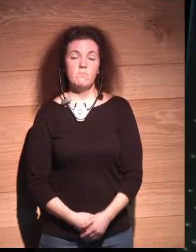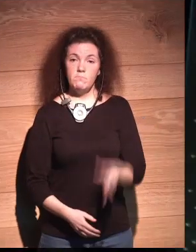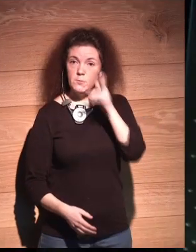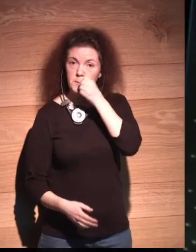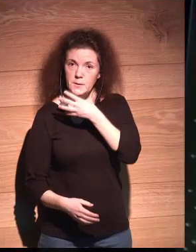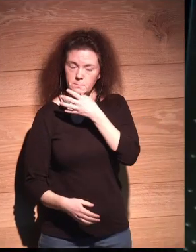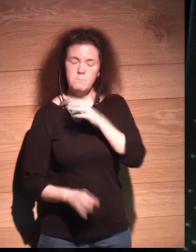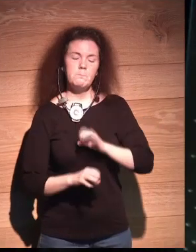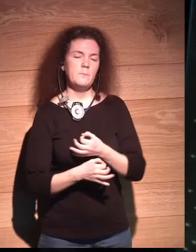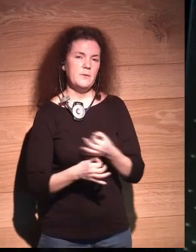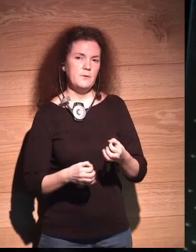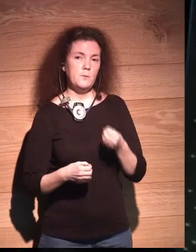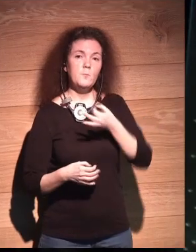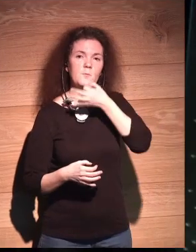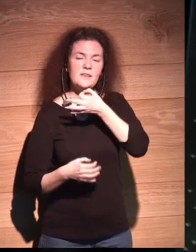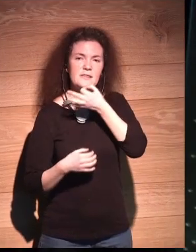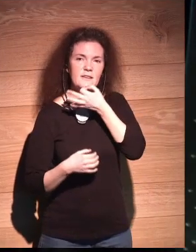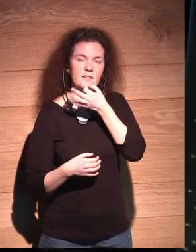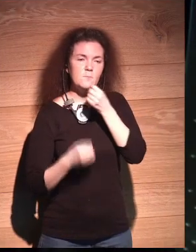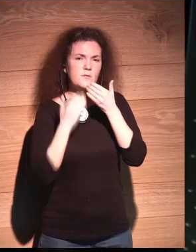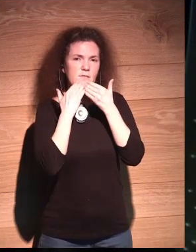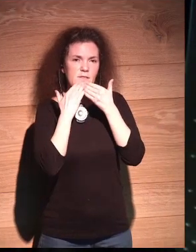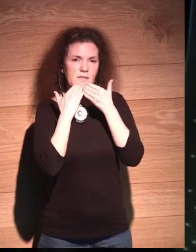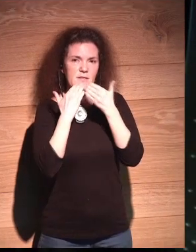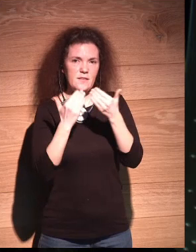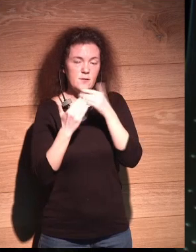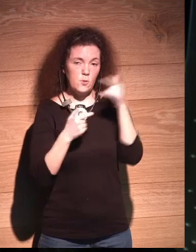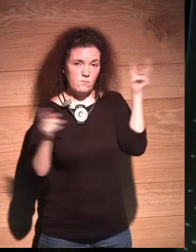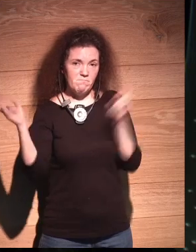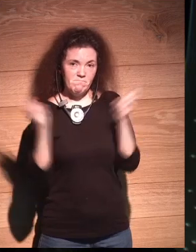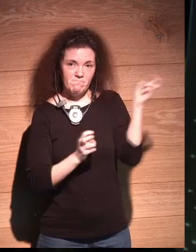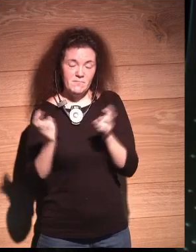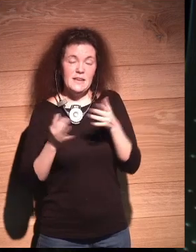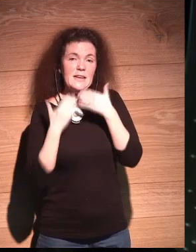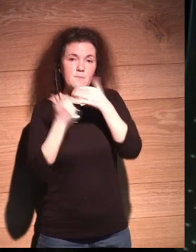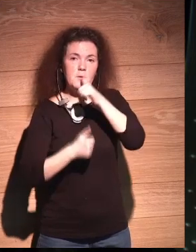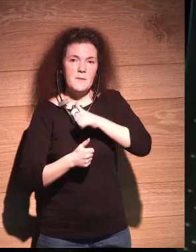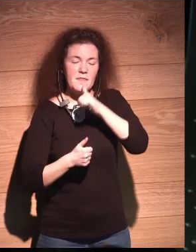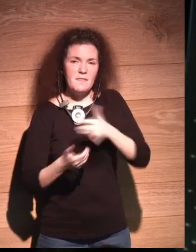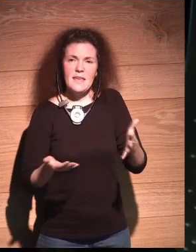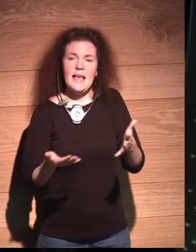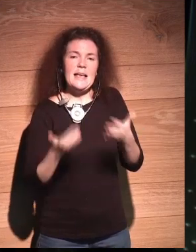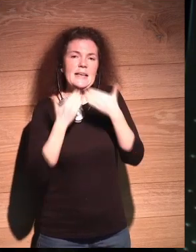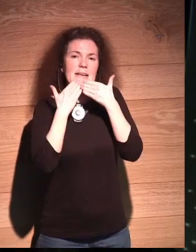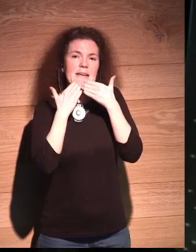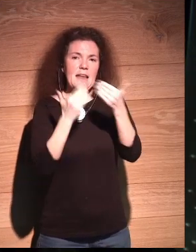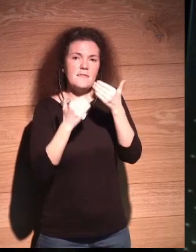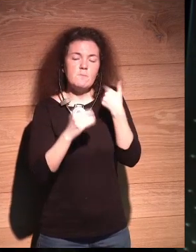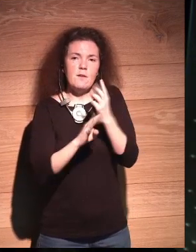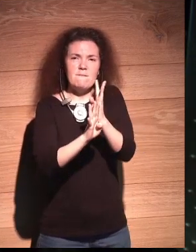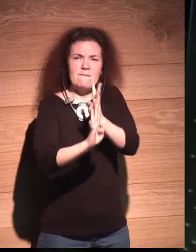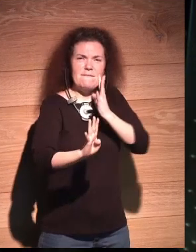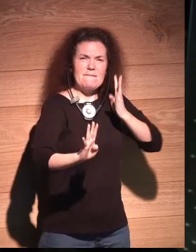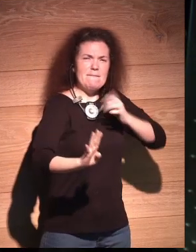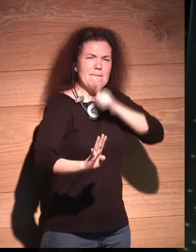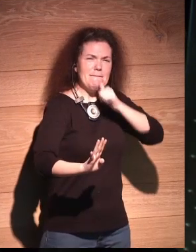¿Me oyen? Sí. Good afternoon. Good afternoon. Thank you everyone for being here today, for your patience and your